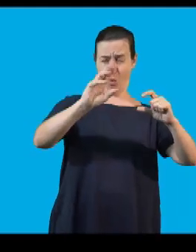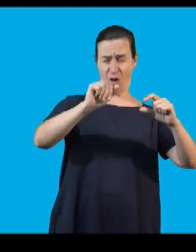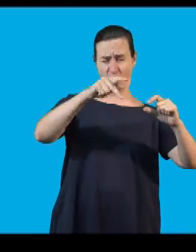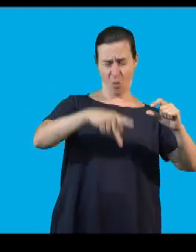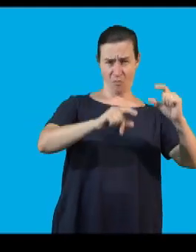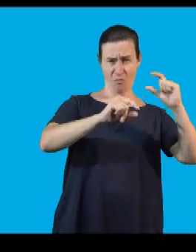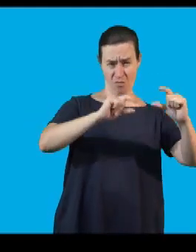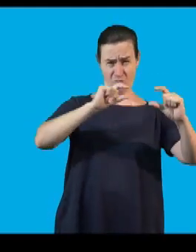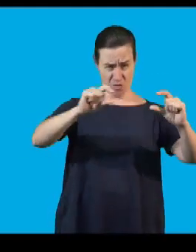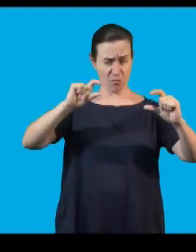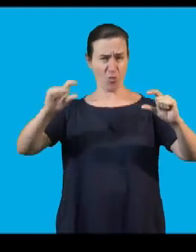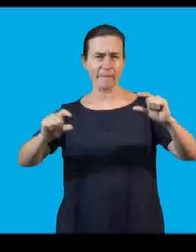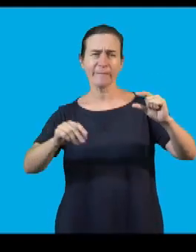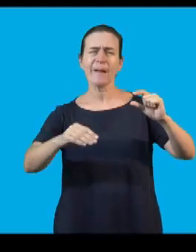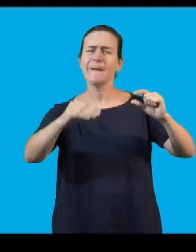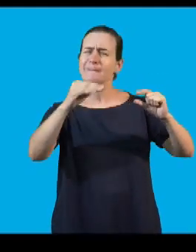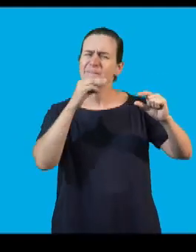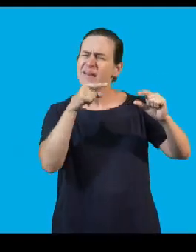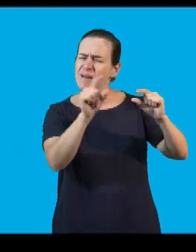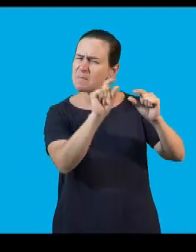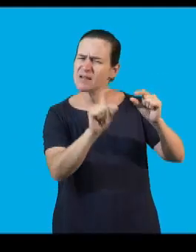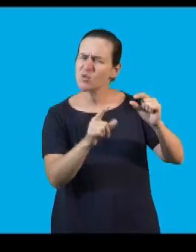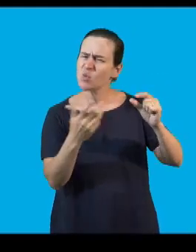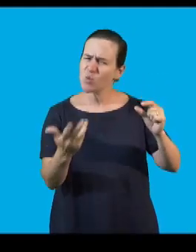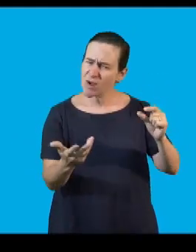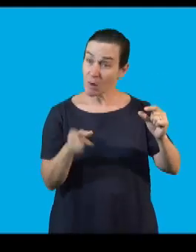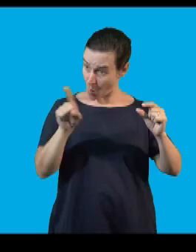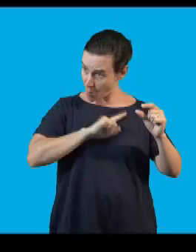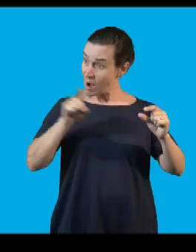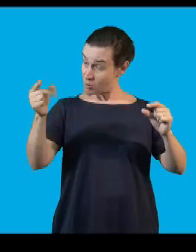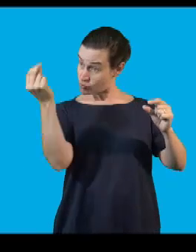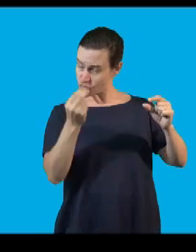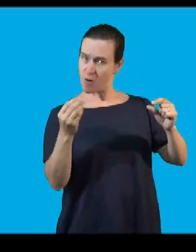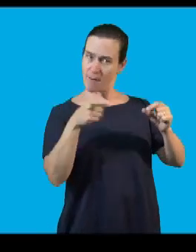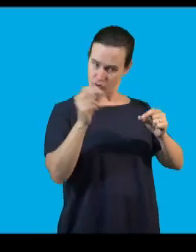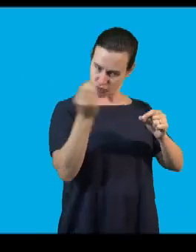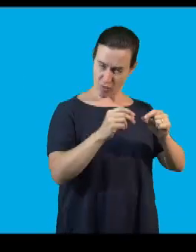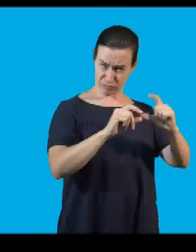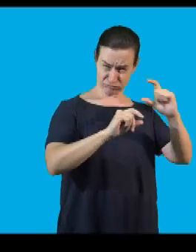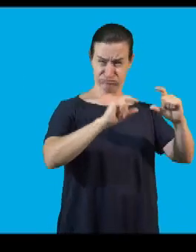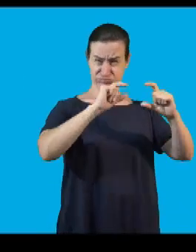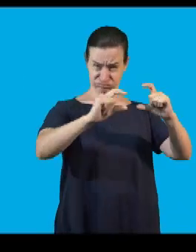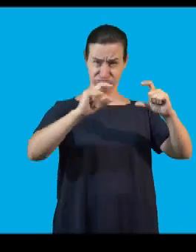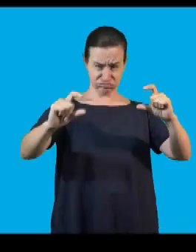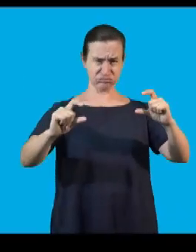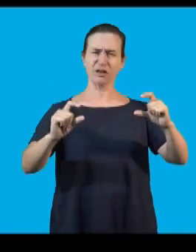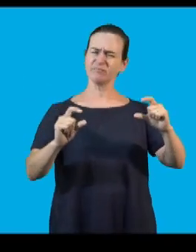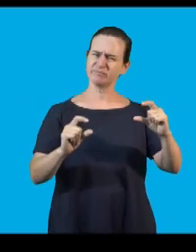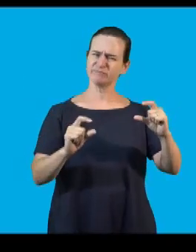all right? So this bold font is communicating a message because that's why the cartoonist presented it in that